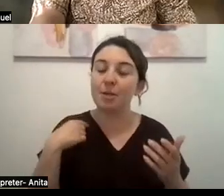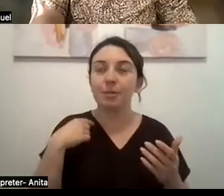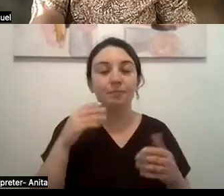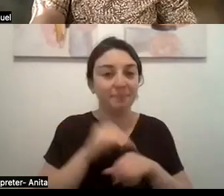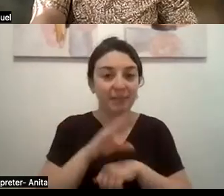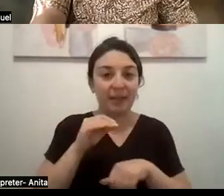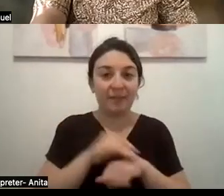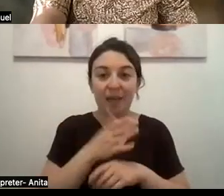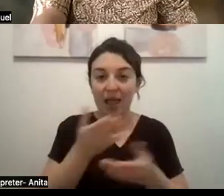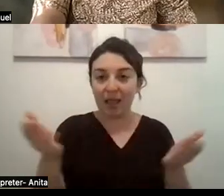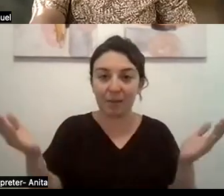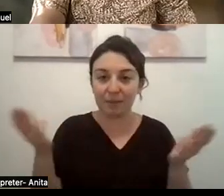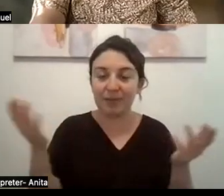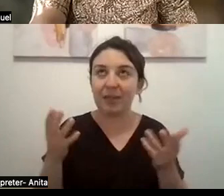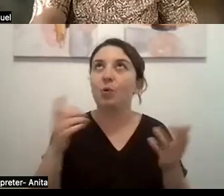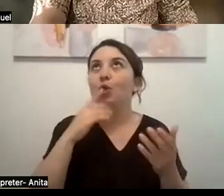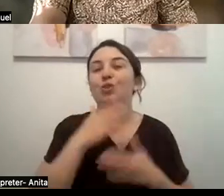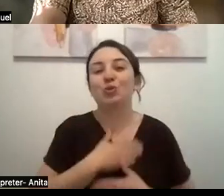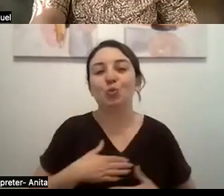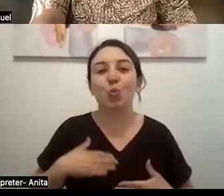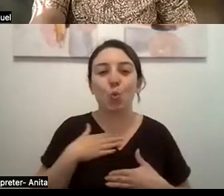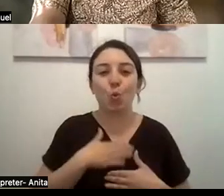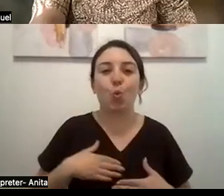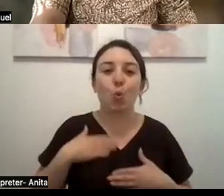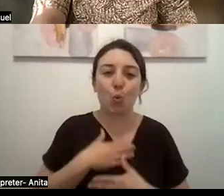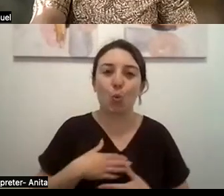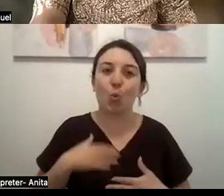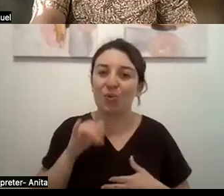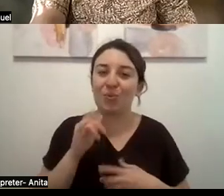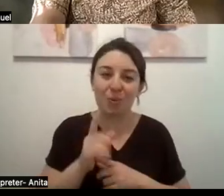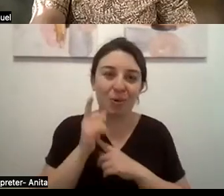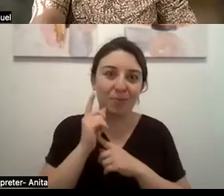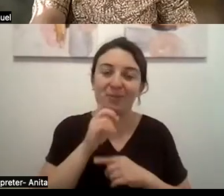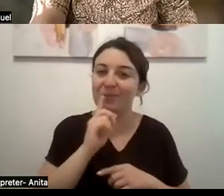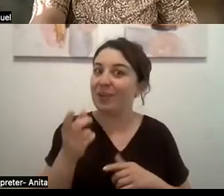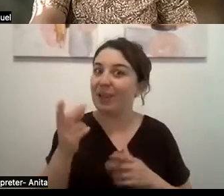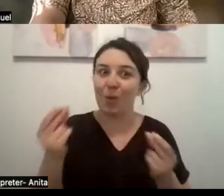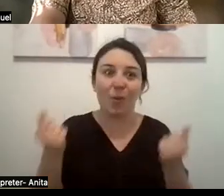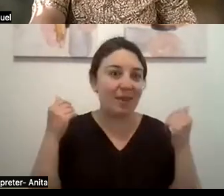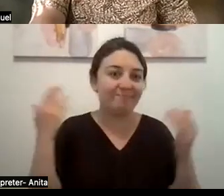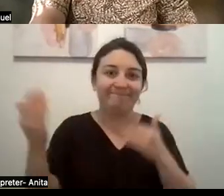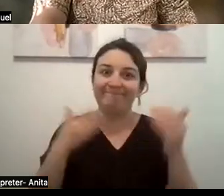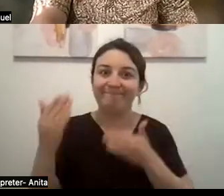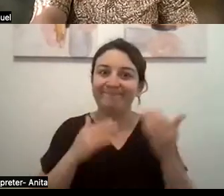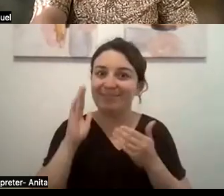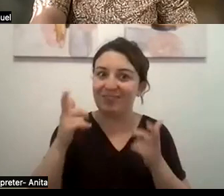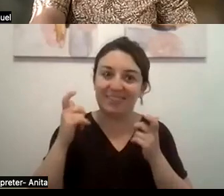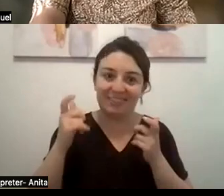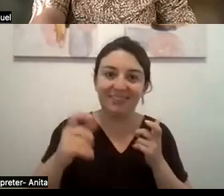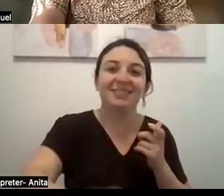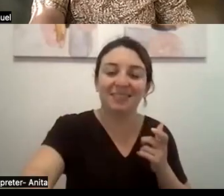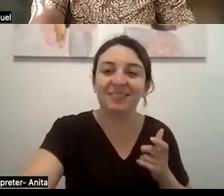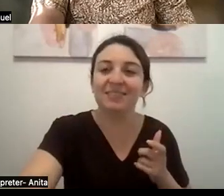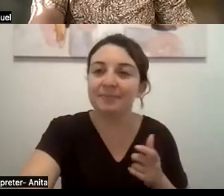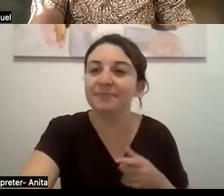to people, is enjoy the moments because they go by really quickly. It's hard not to,